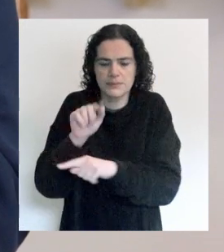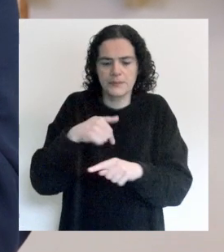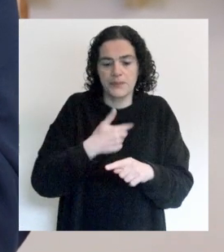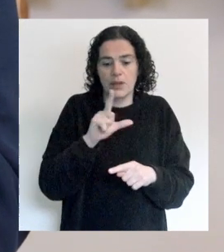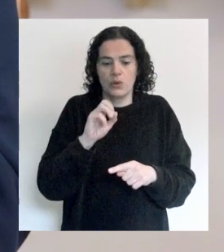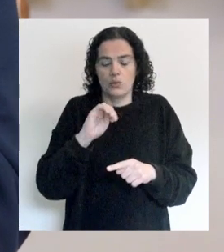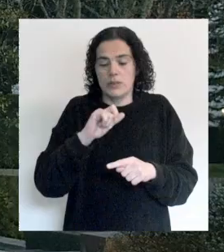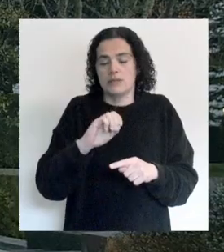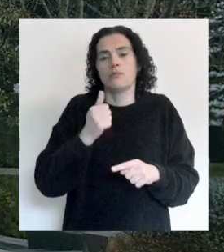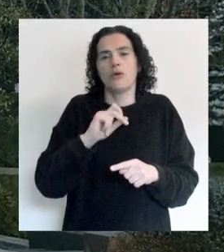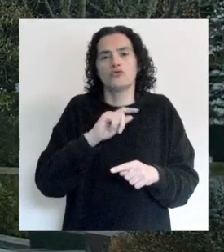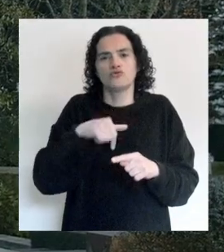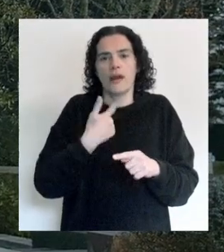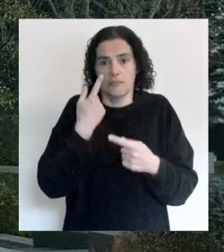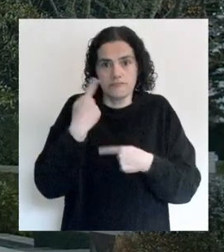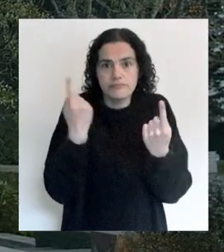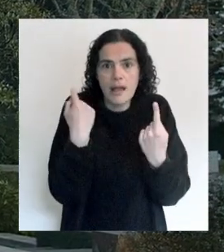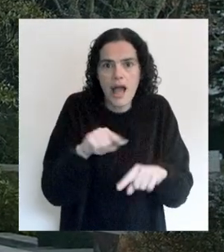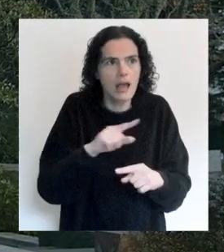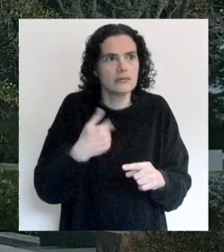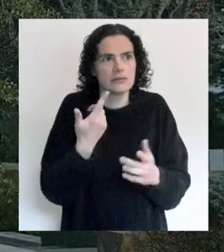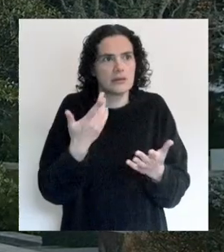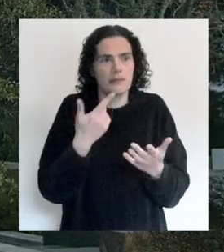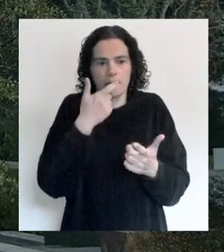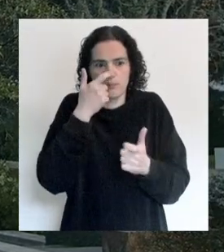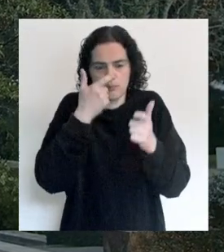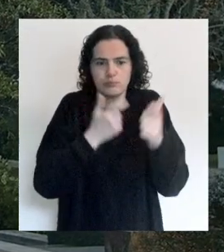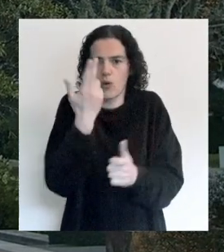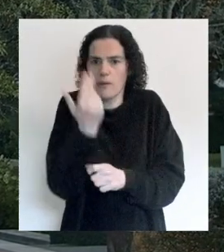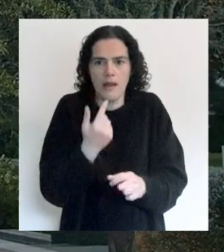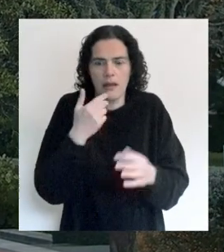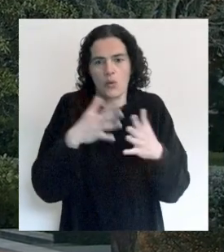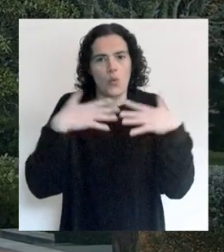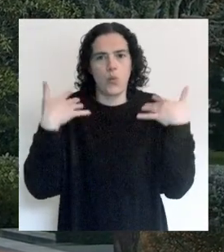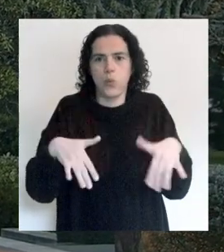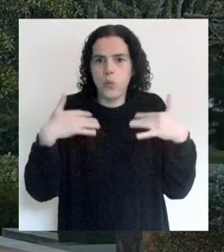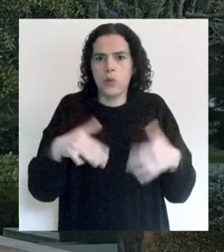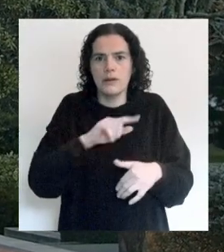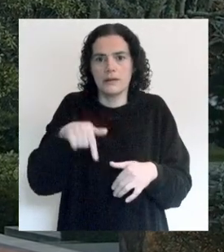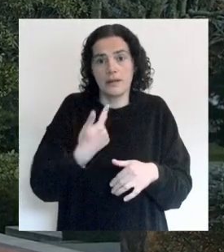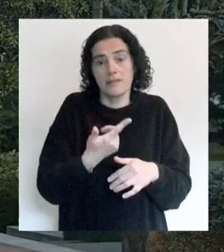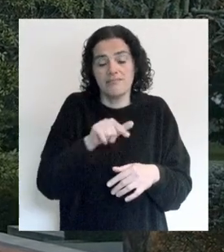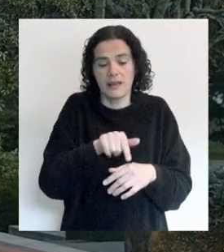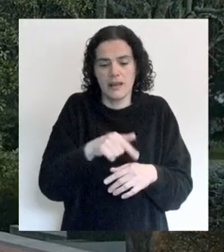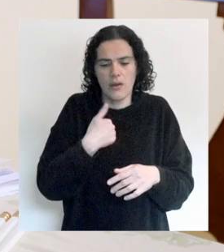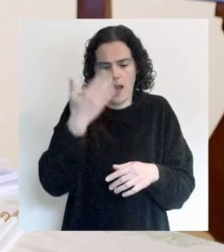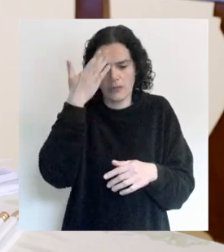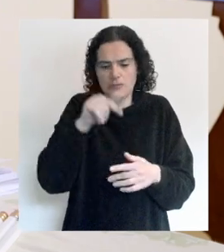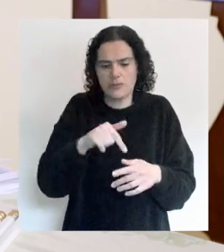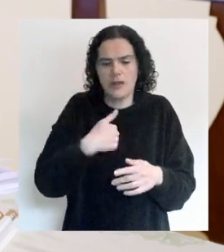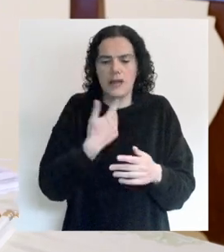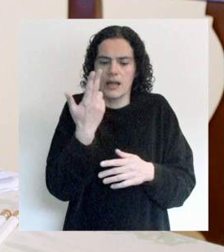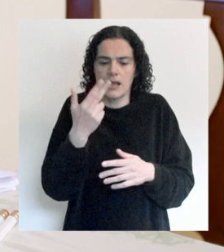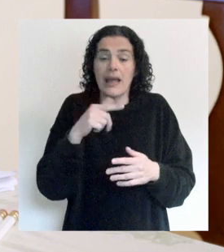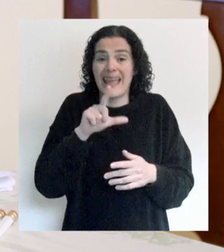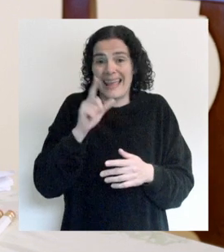was the moment when Louis Bourgeois became visible, and Rosemary said there are so many more extraordinary artists besides Louis who should have more visibility. So I asked the young artists in